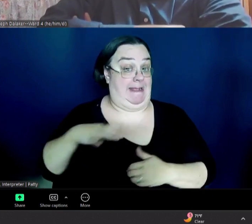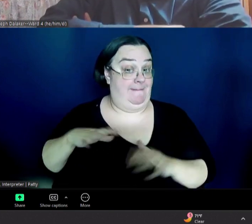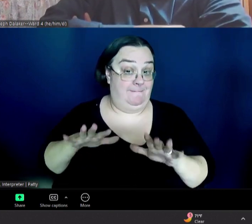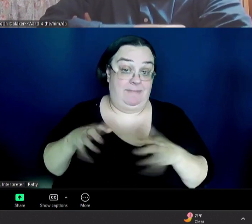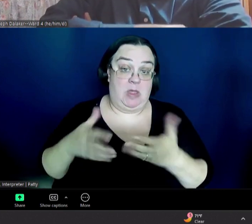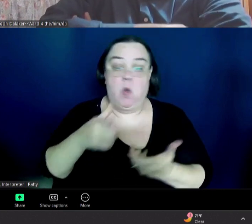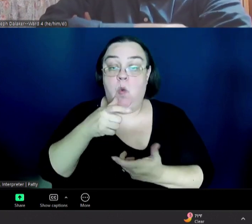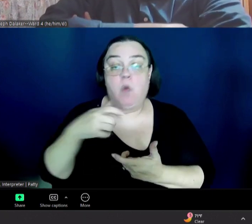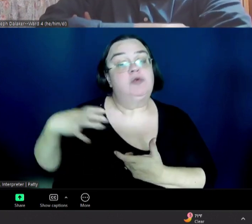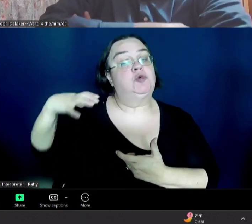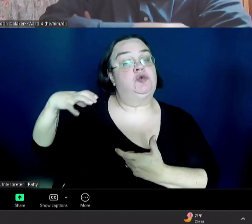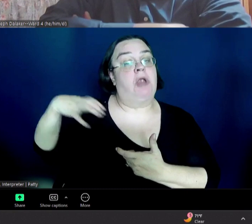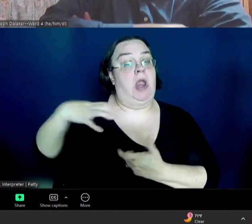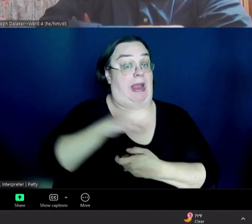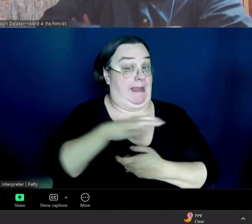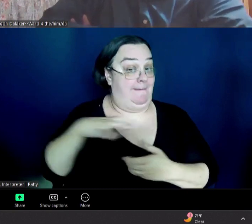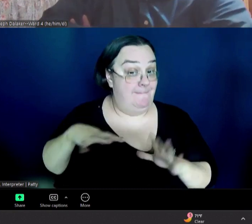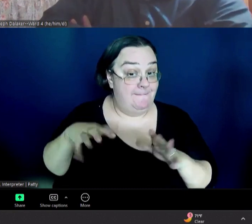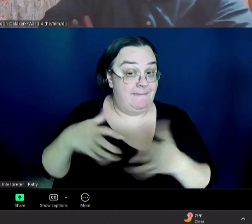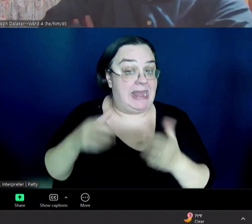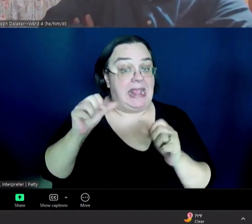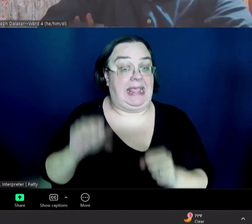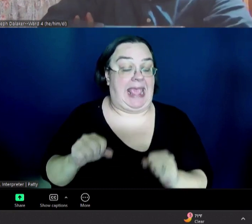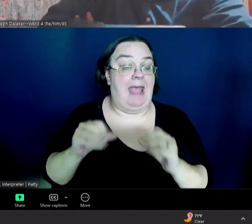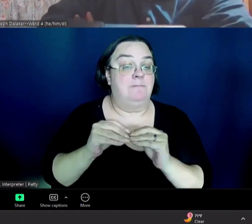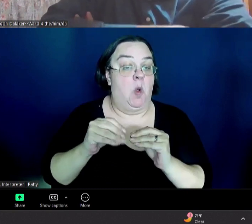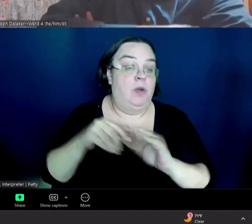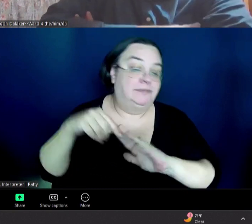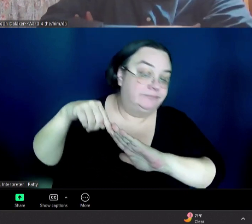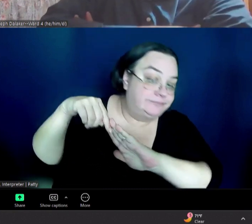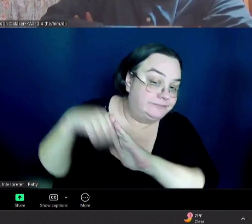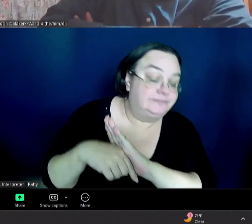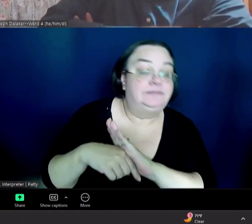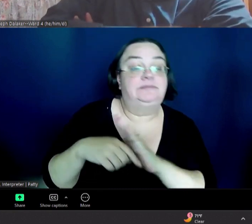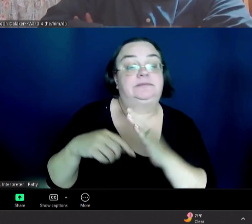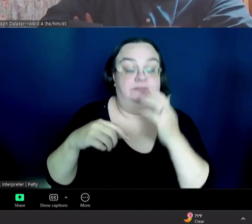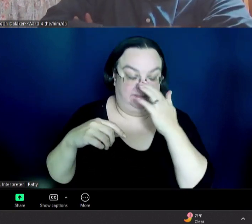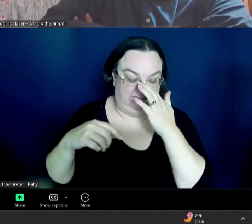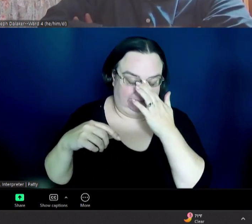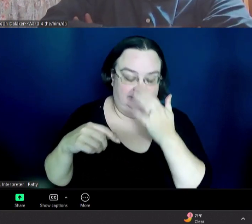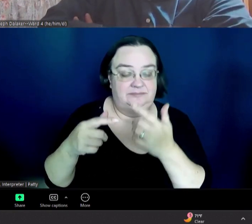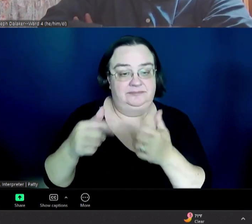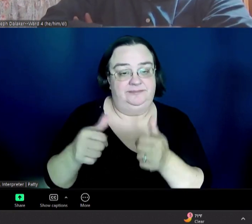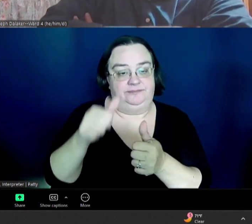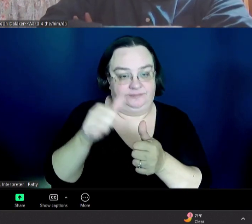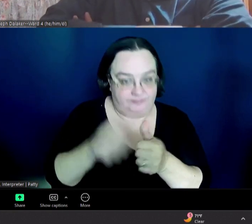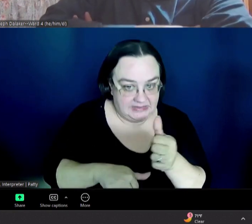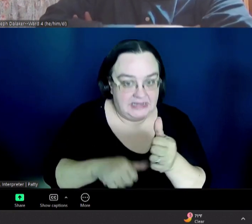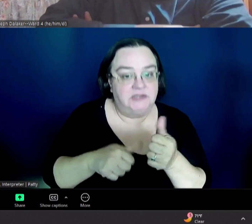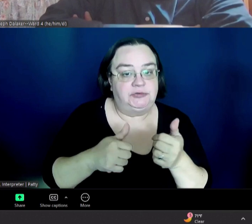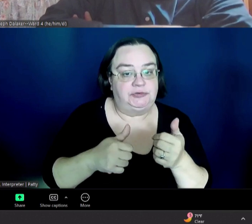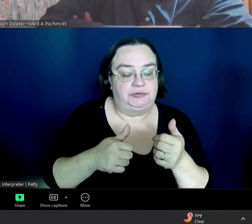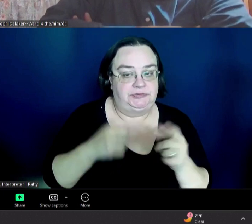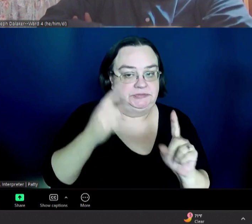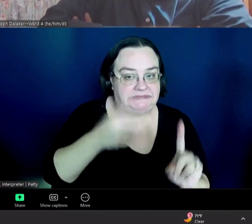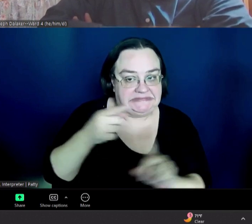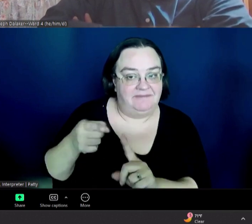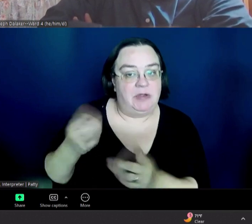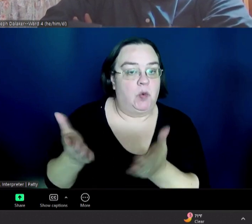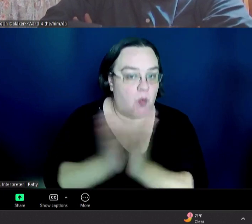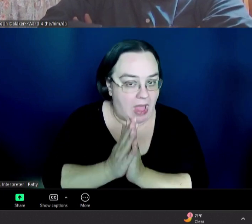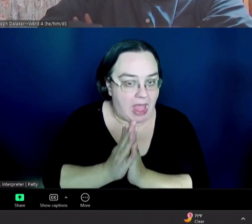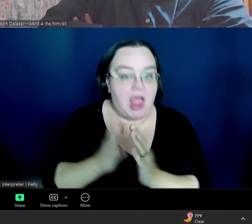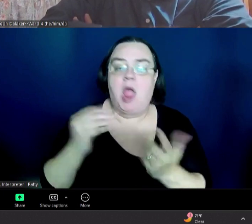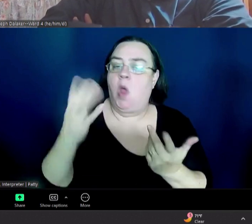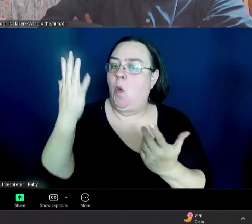chair of the committee can go into detail each individual request and why the request